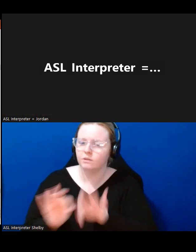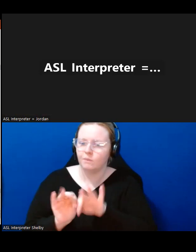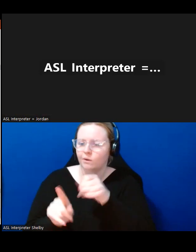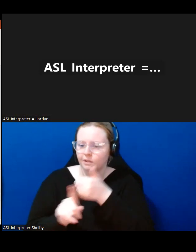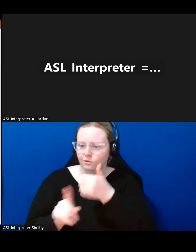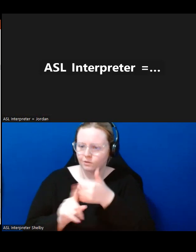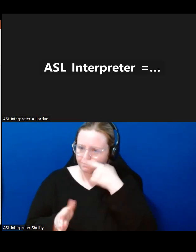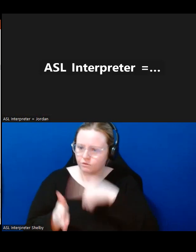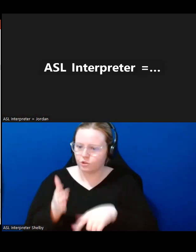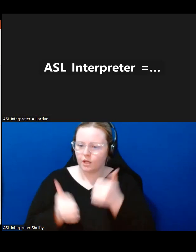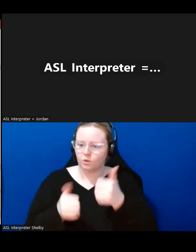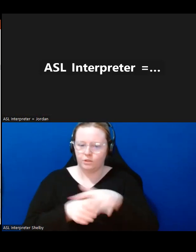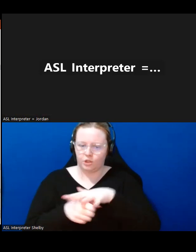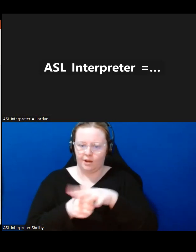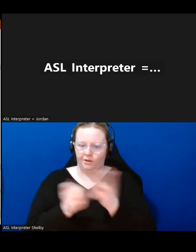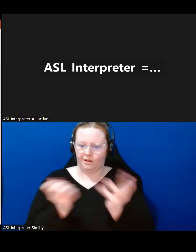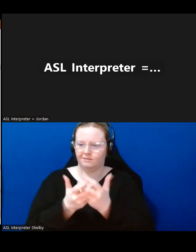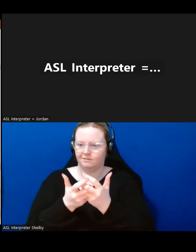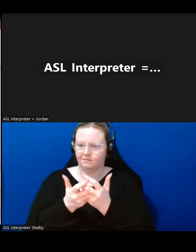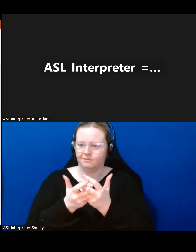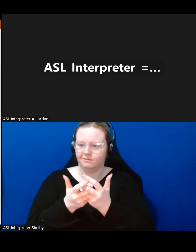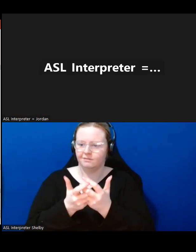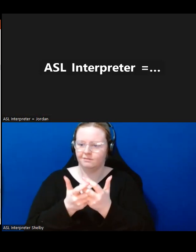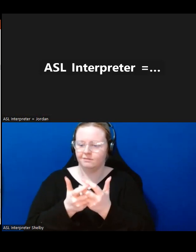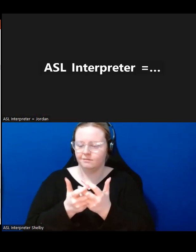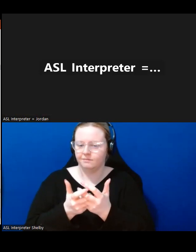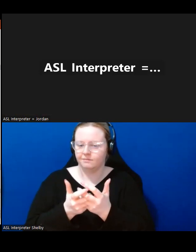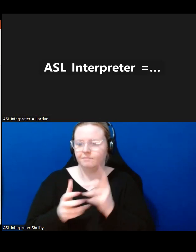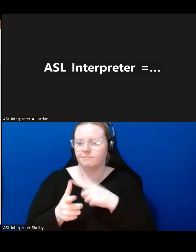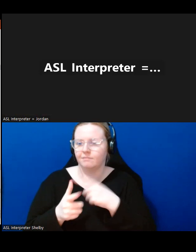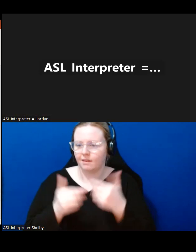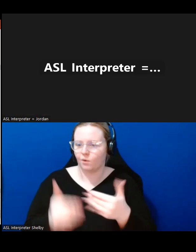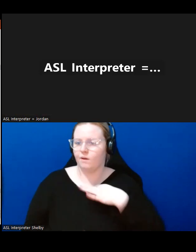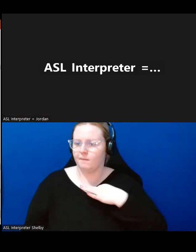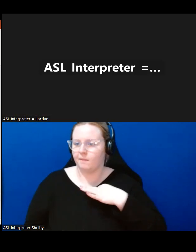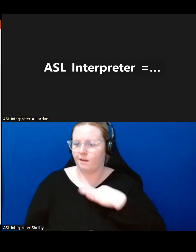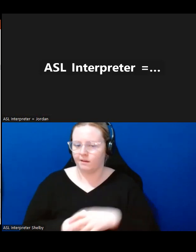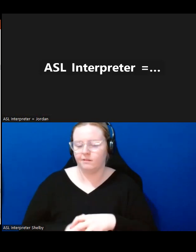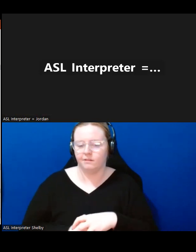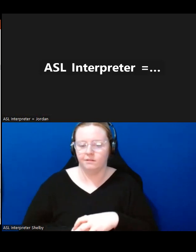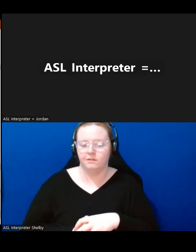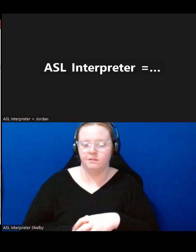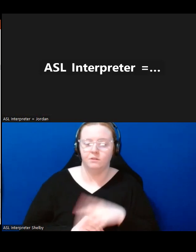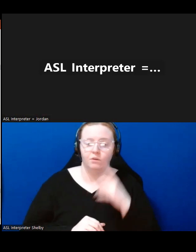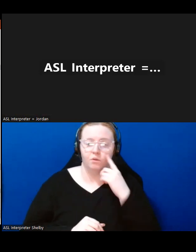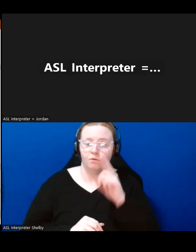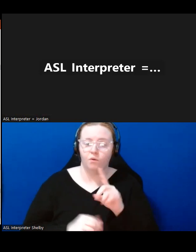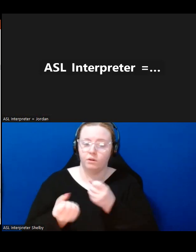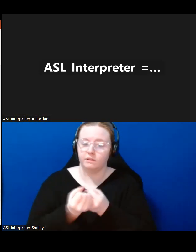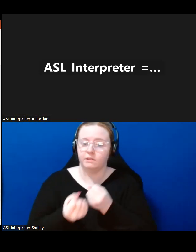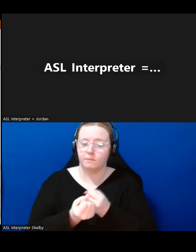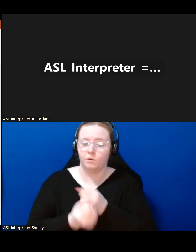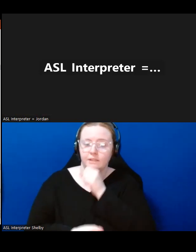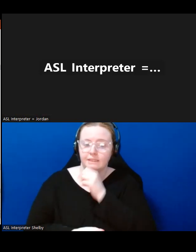of be cognizant of the geography. So in terms, I guess, of supporting seniors'